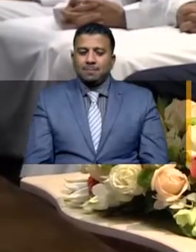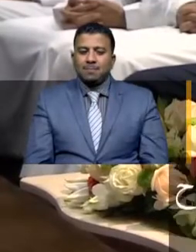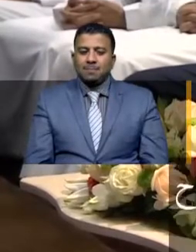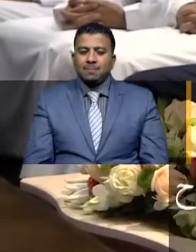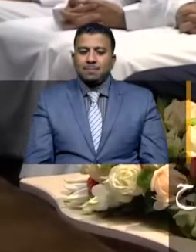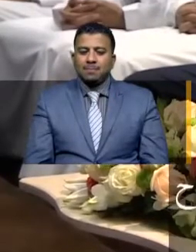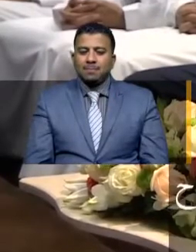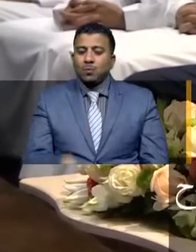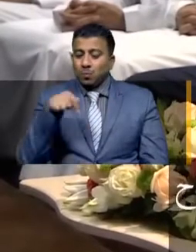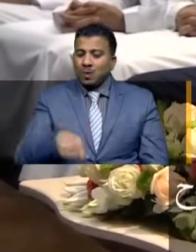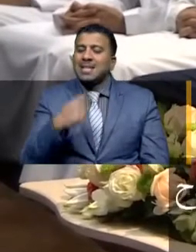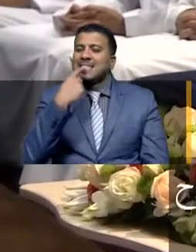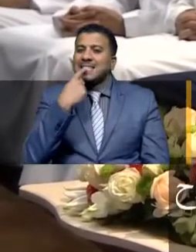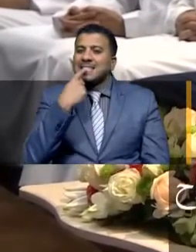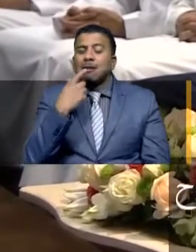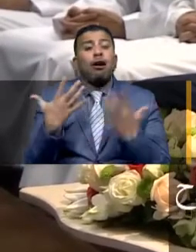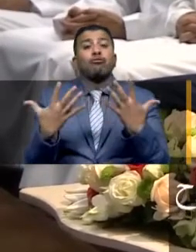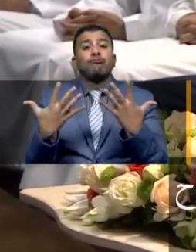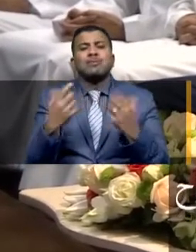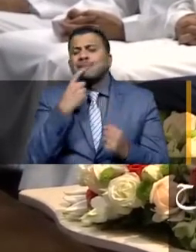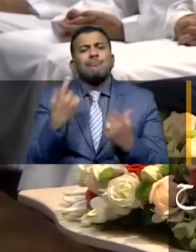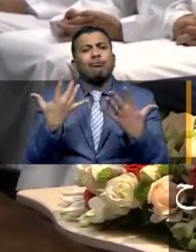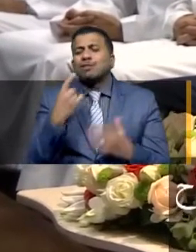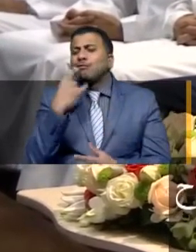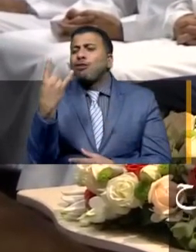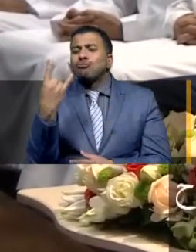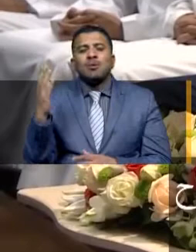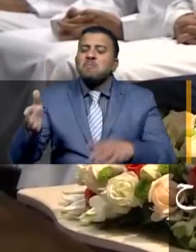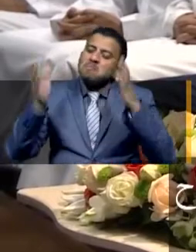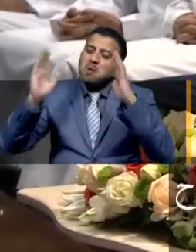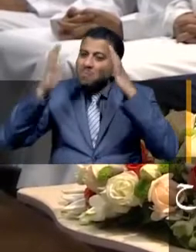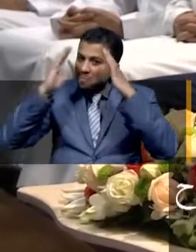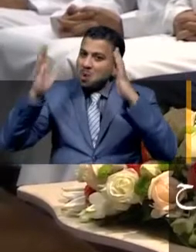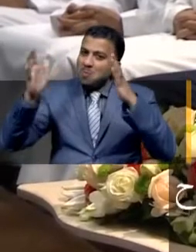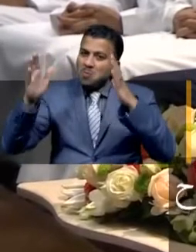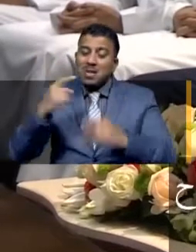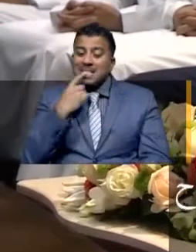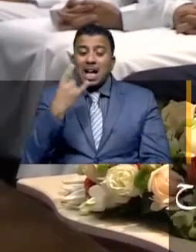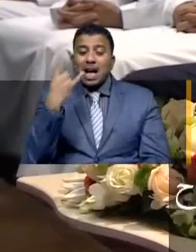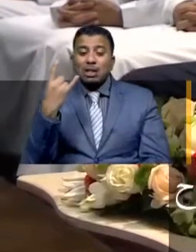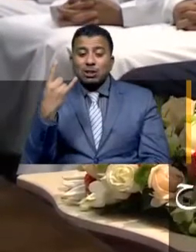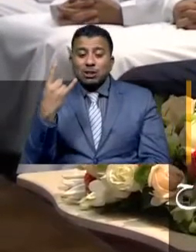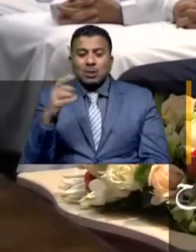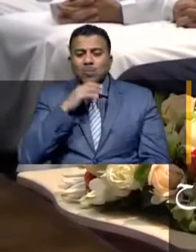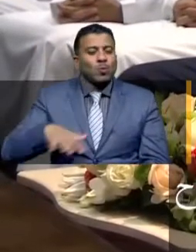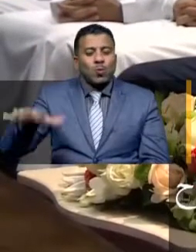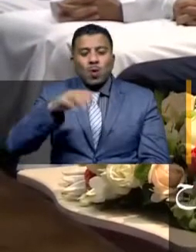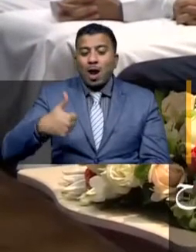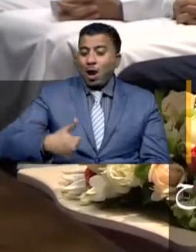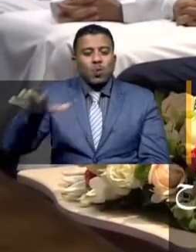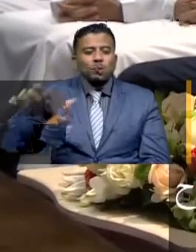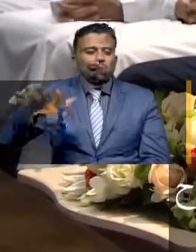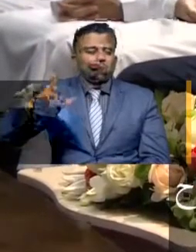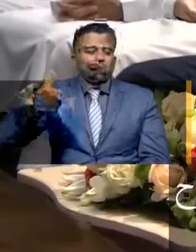now it is 10 years. Congratulations for 10 years past